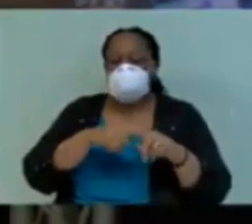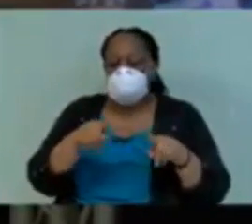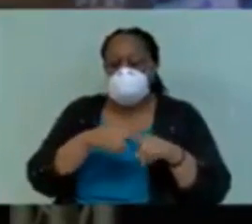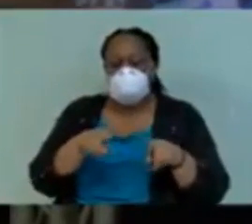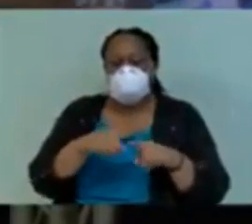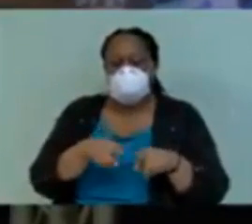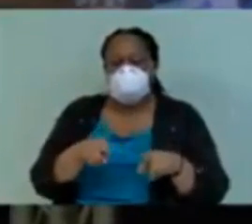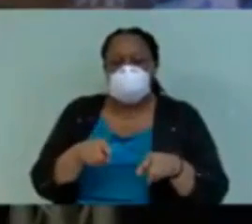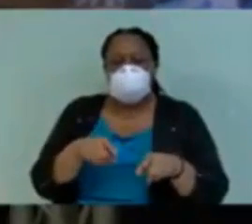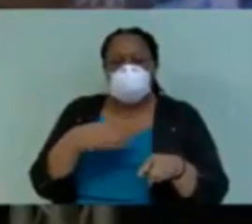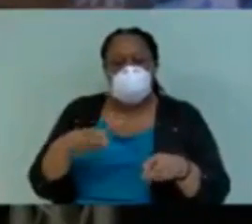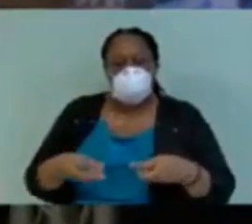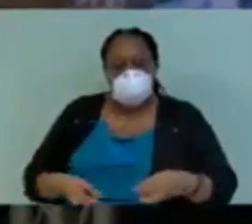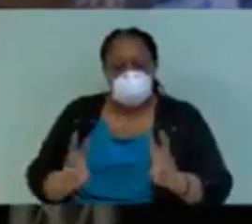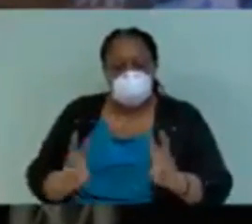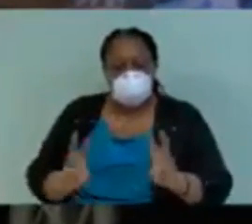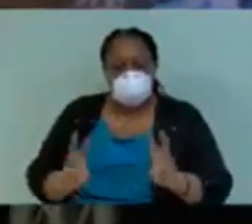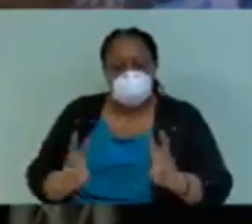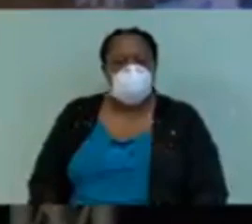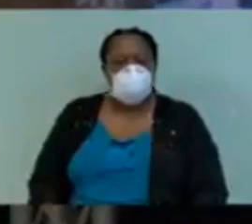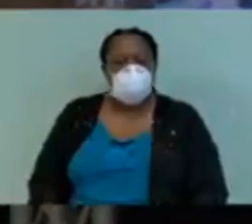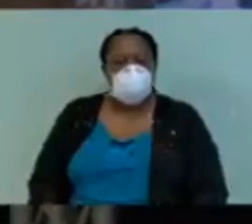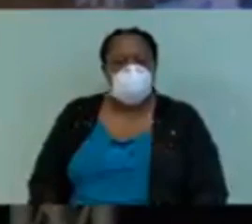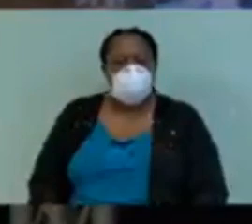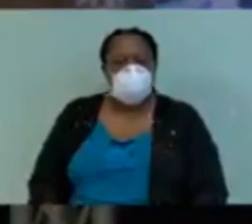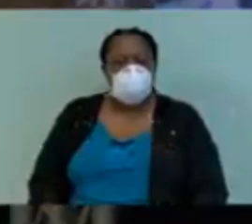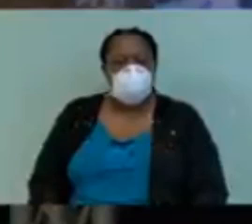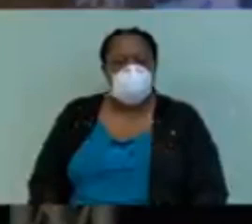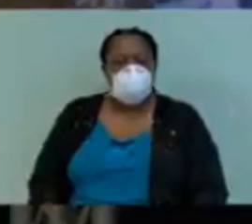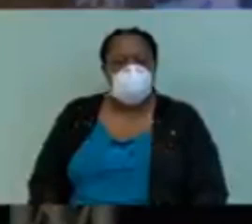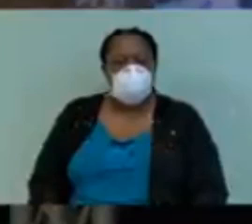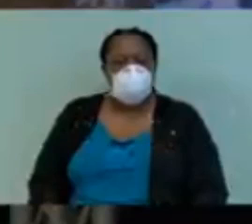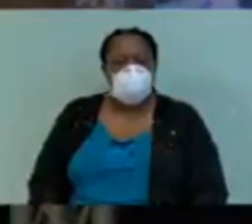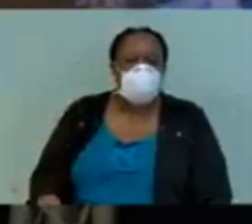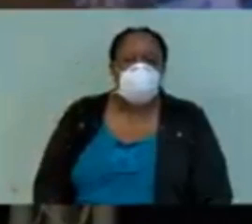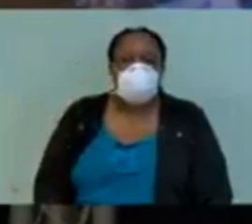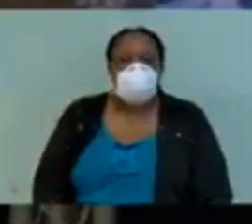Commendation to the outstanding staff of the authority.